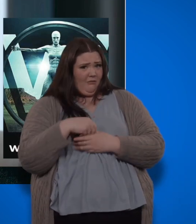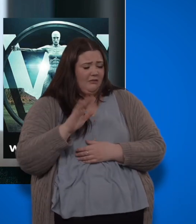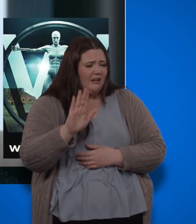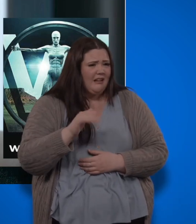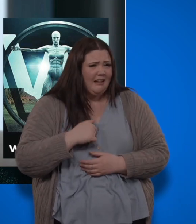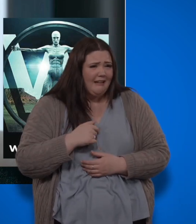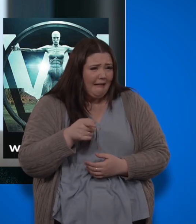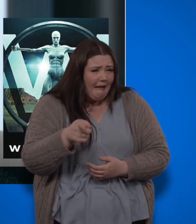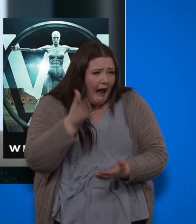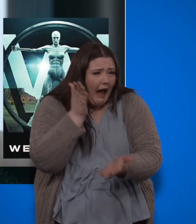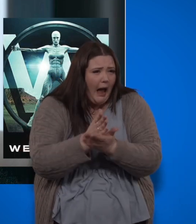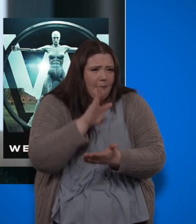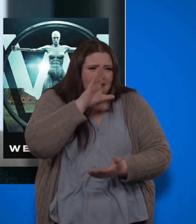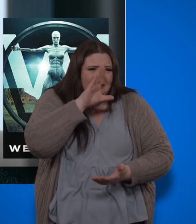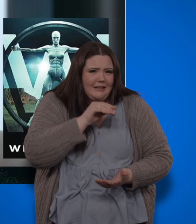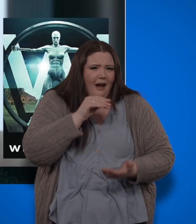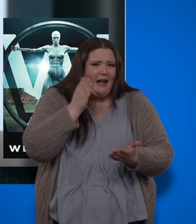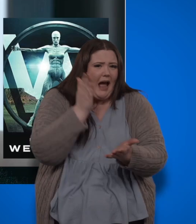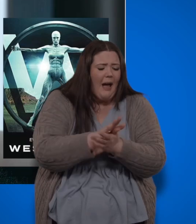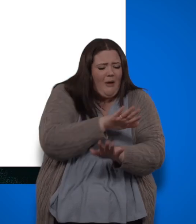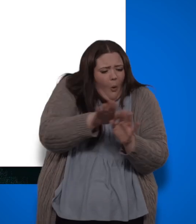authentic. It's a simulation.